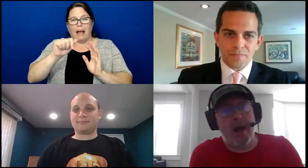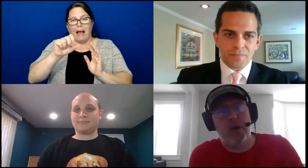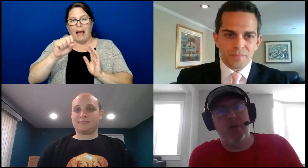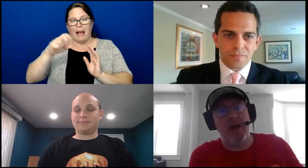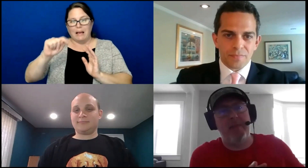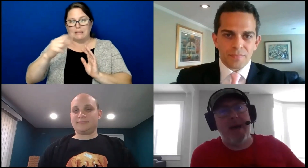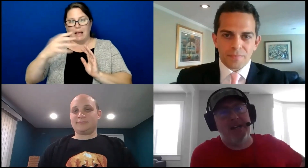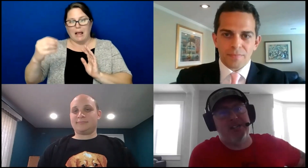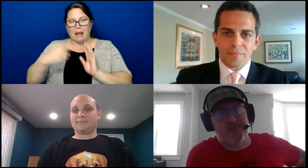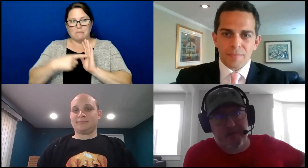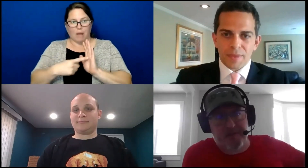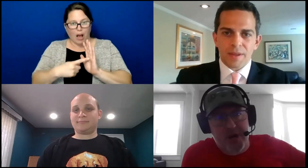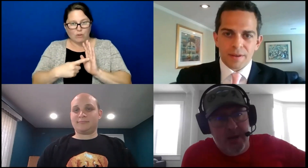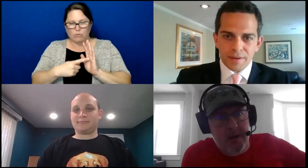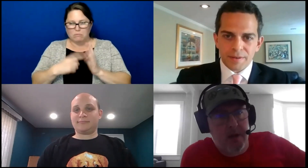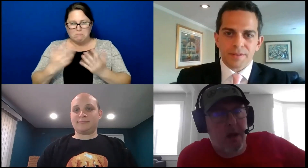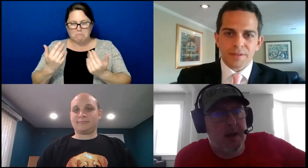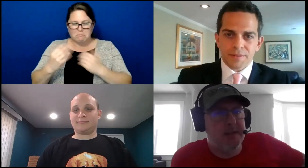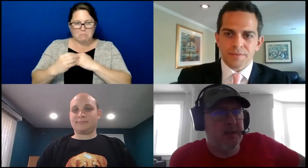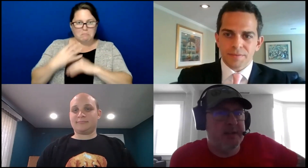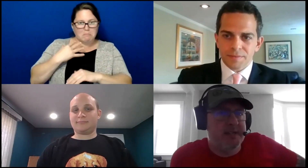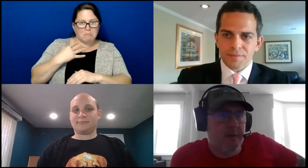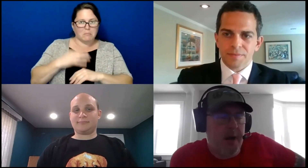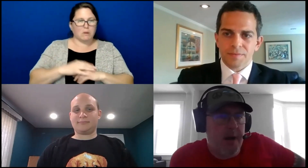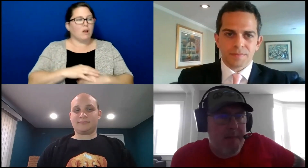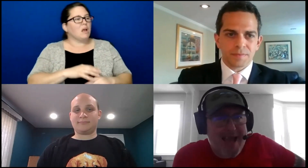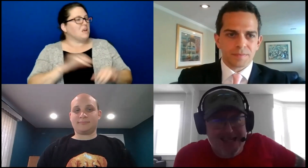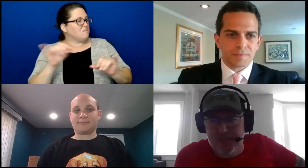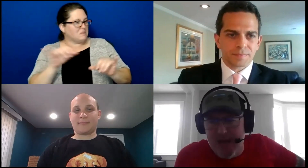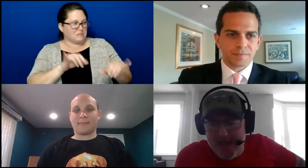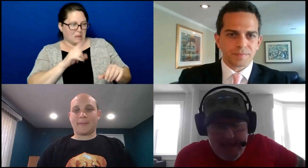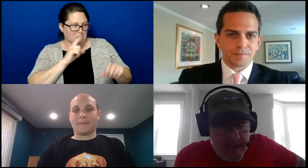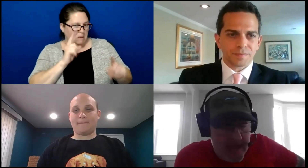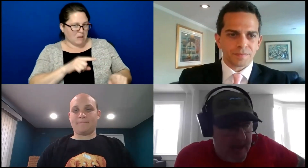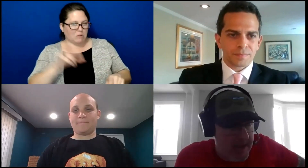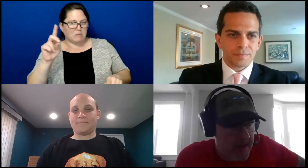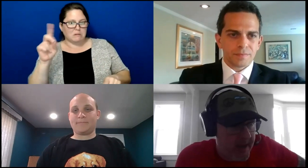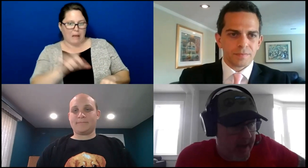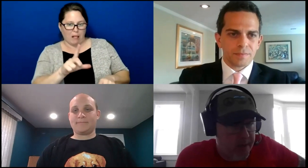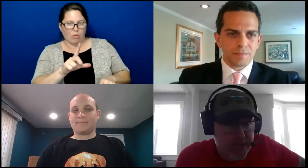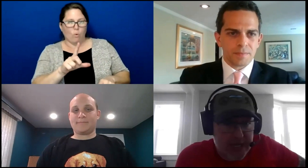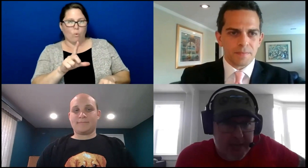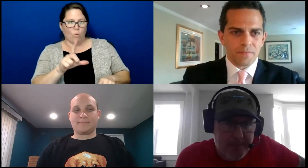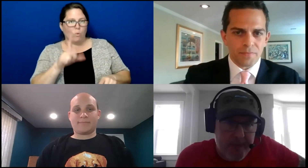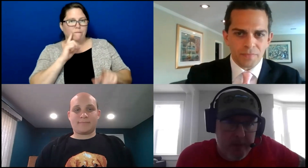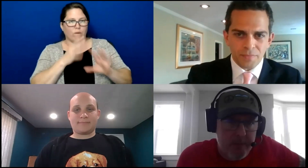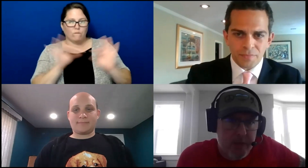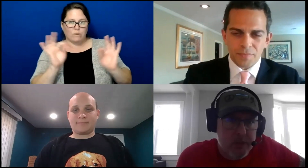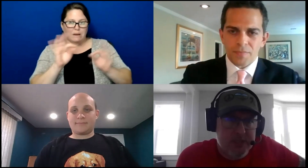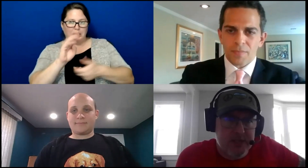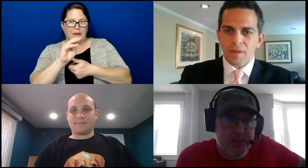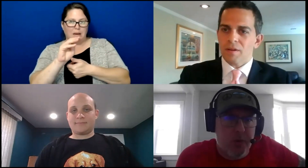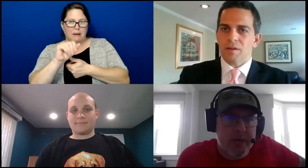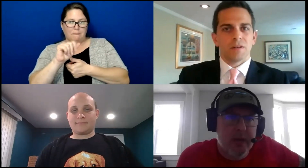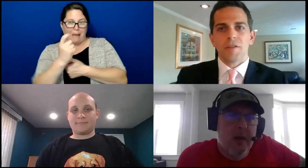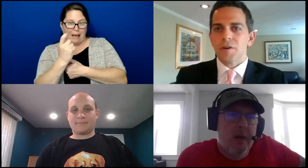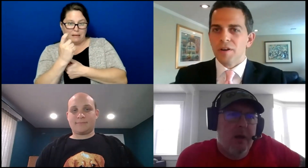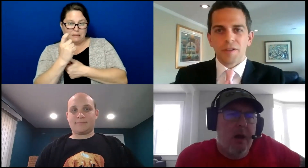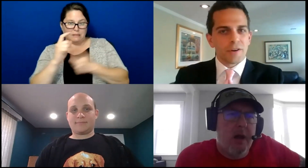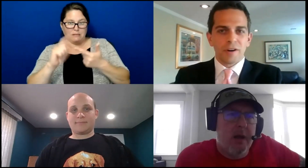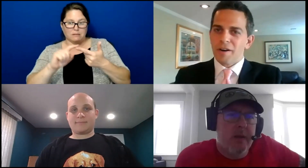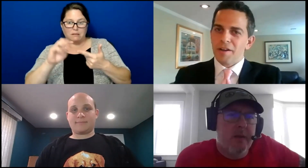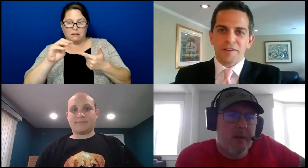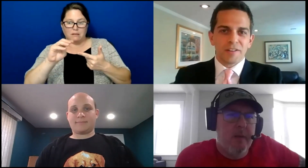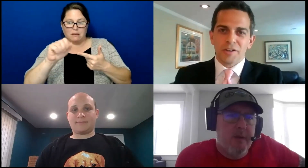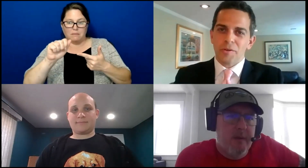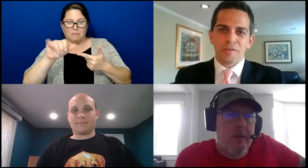You can download a lot of packages for free to do this. So Max, Maya, and Houdini are the big ones at this point. Another